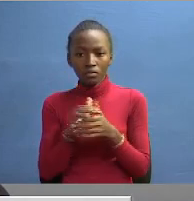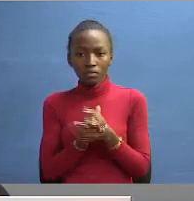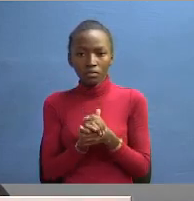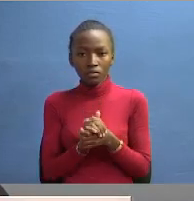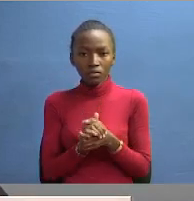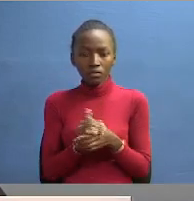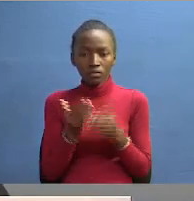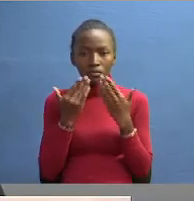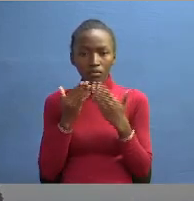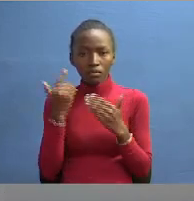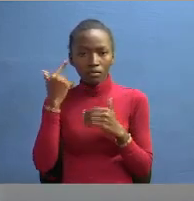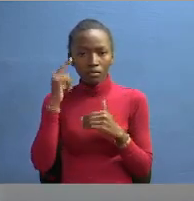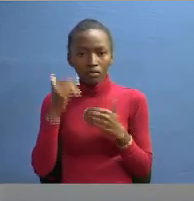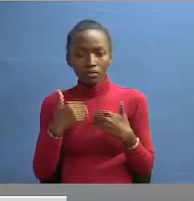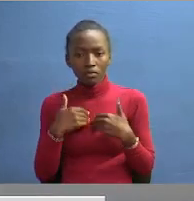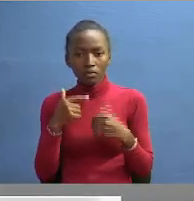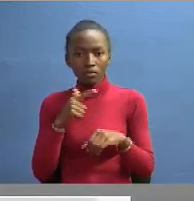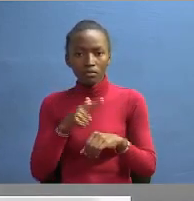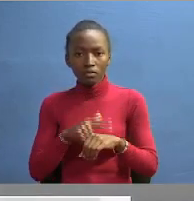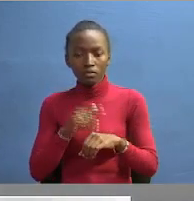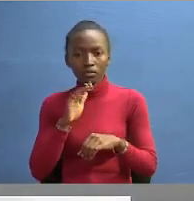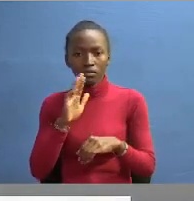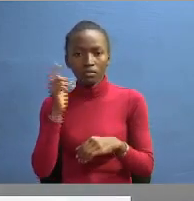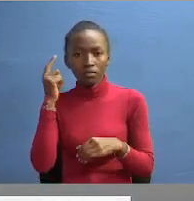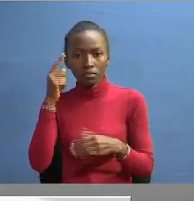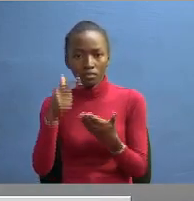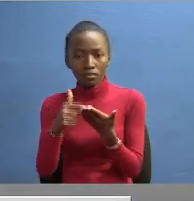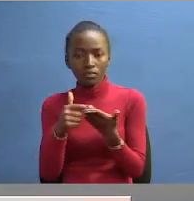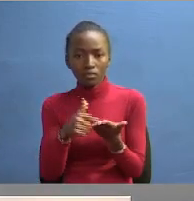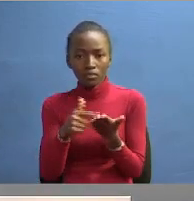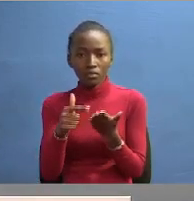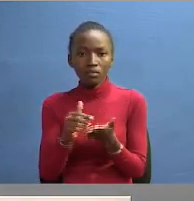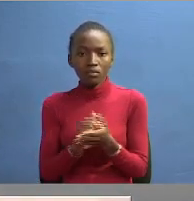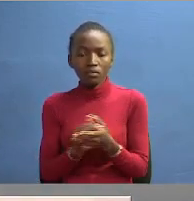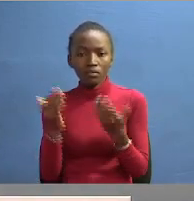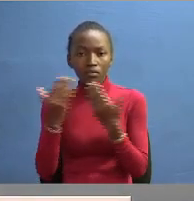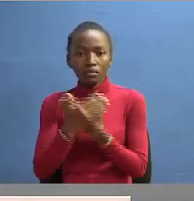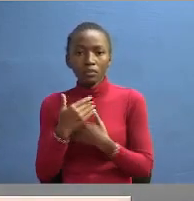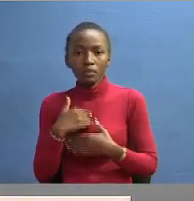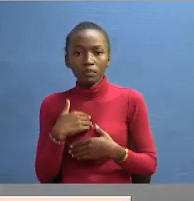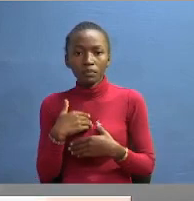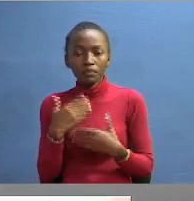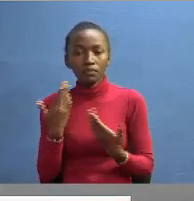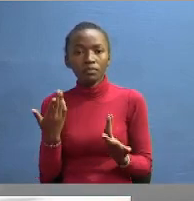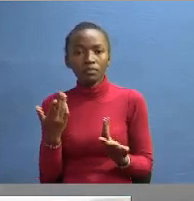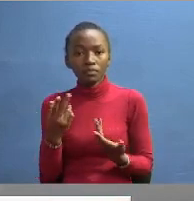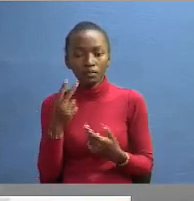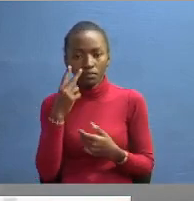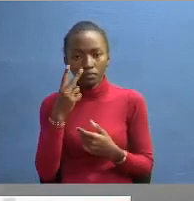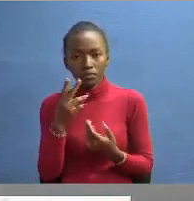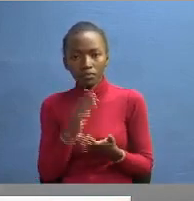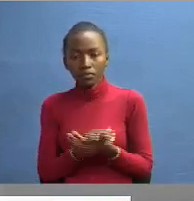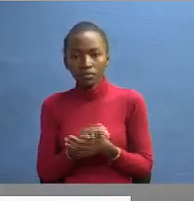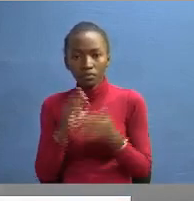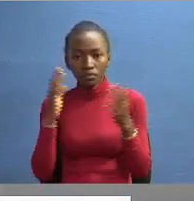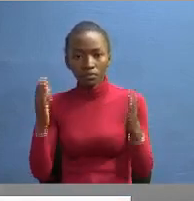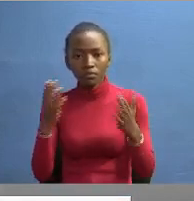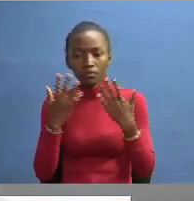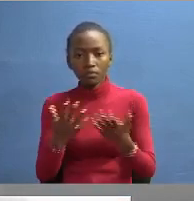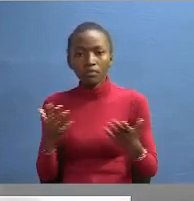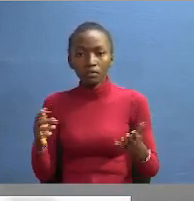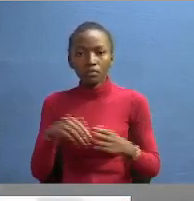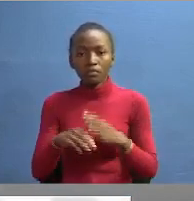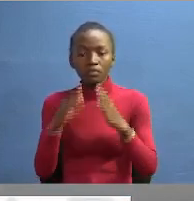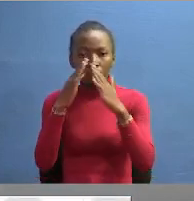this discussion. And now tonight we want to look at the elephant in the house, the conflict in the